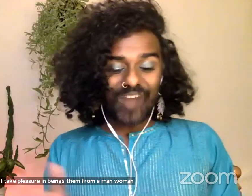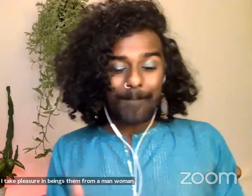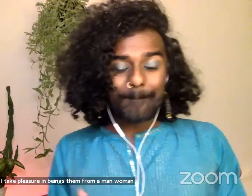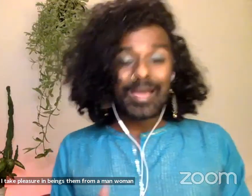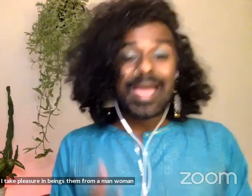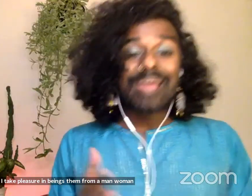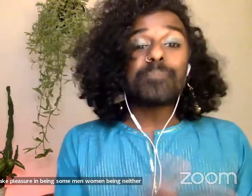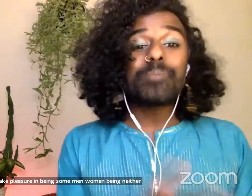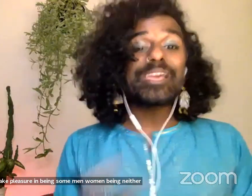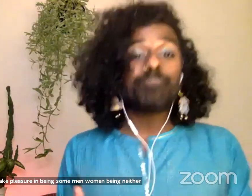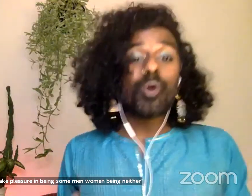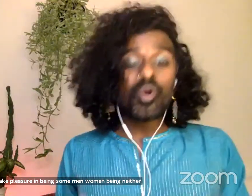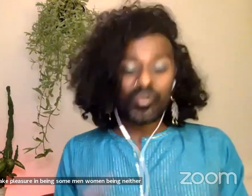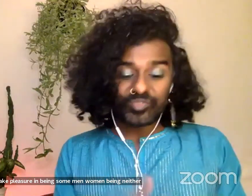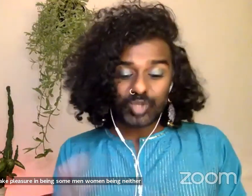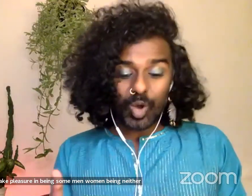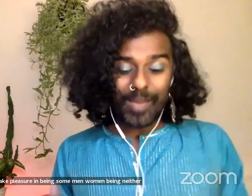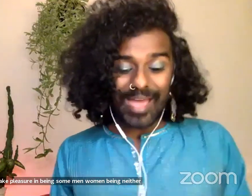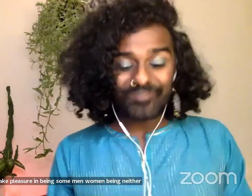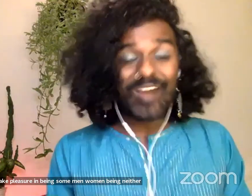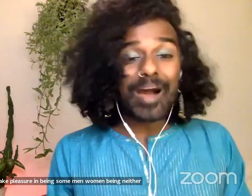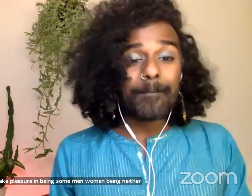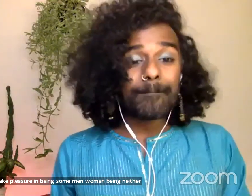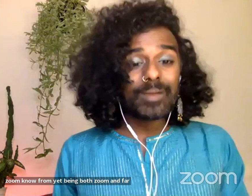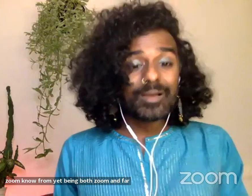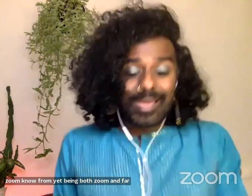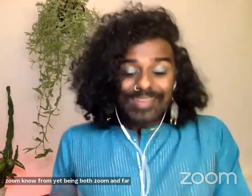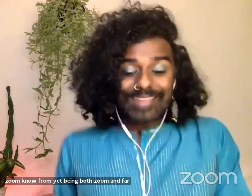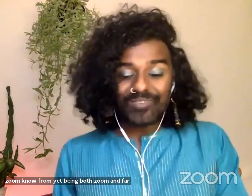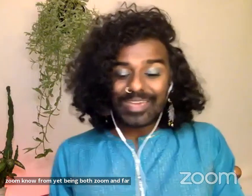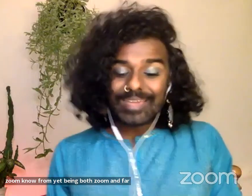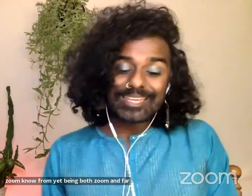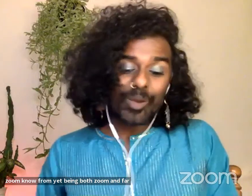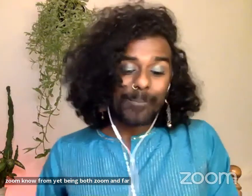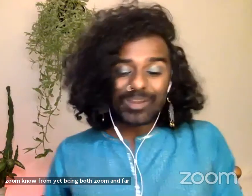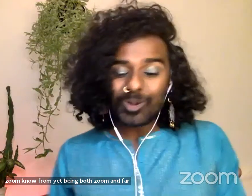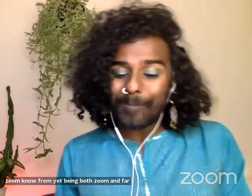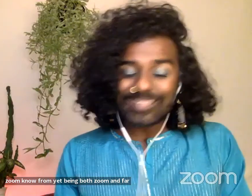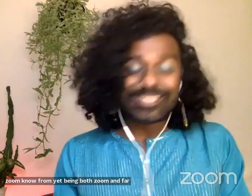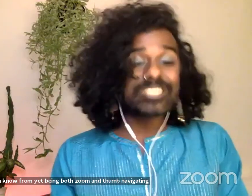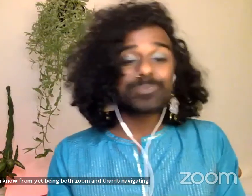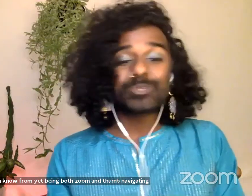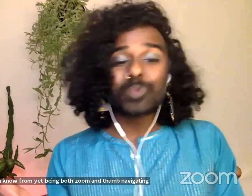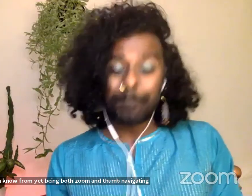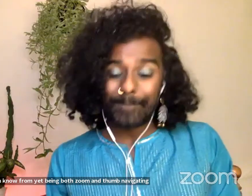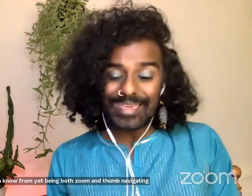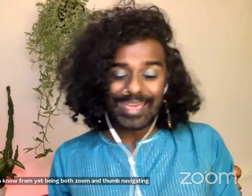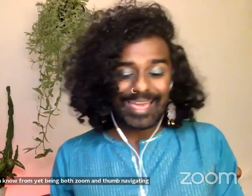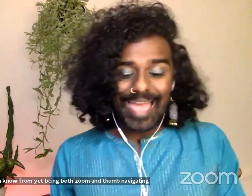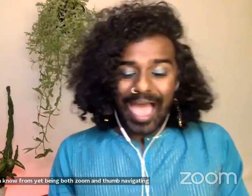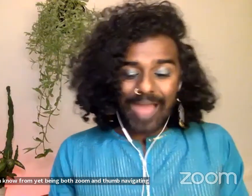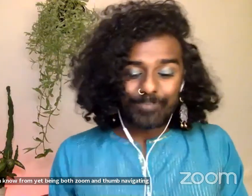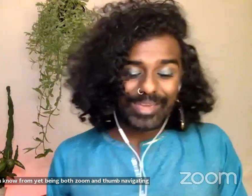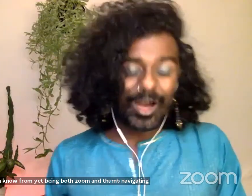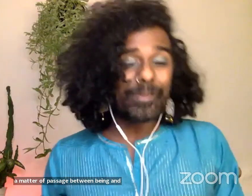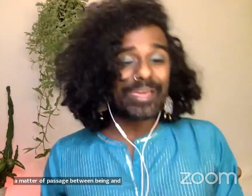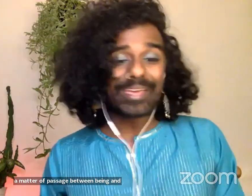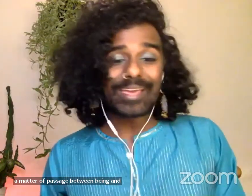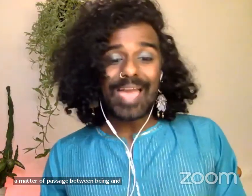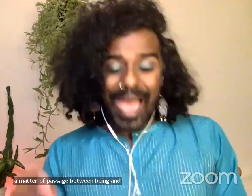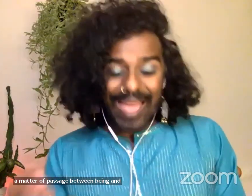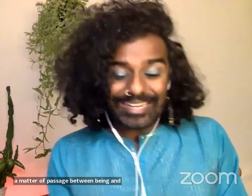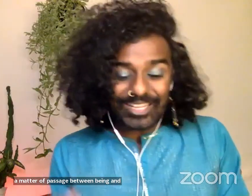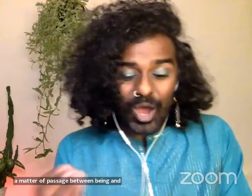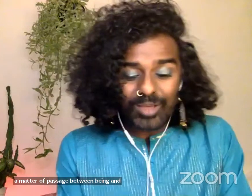nor fum, yet being both zum and fum, navigating a middle passage between being and